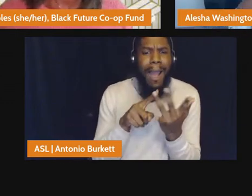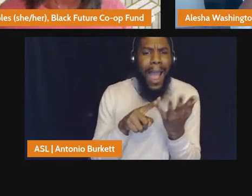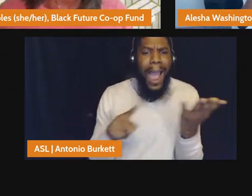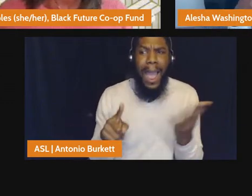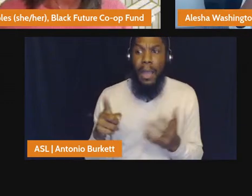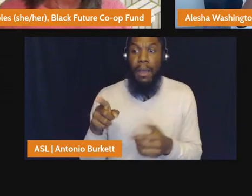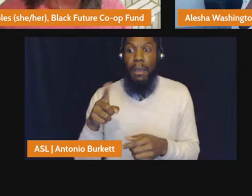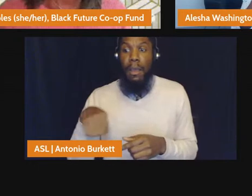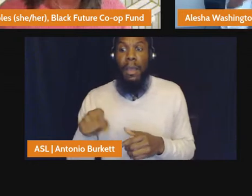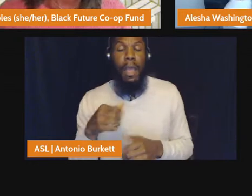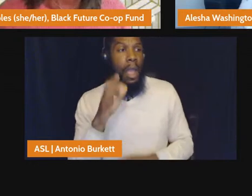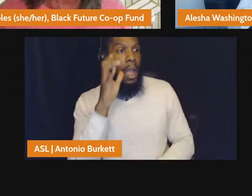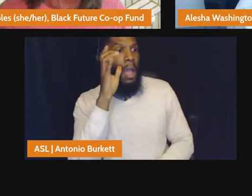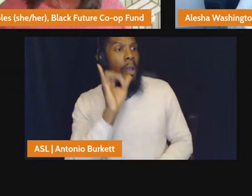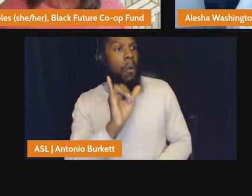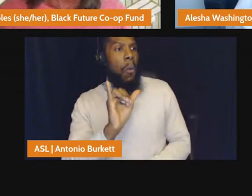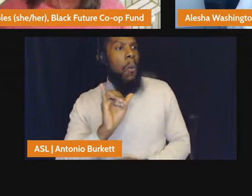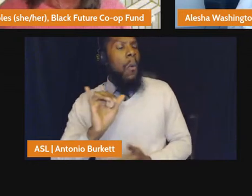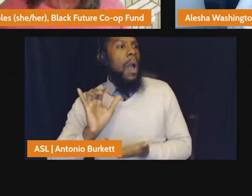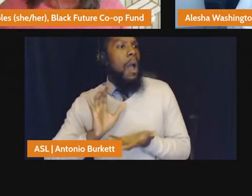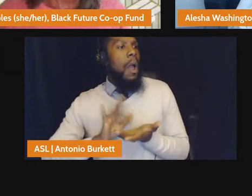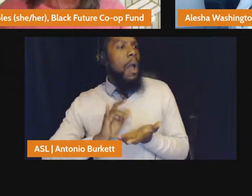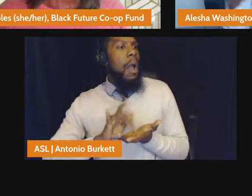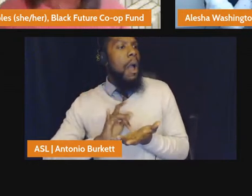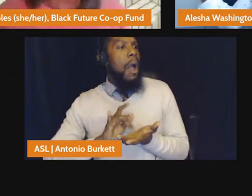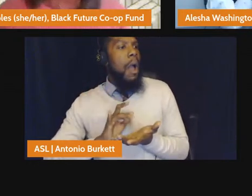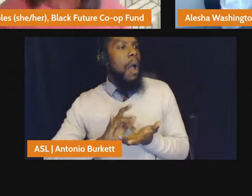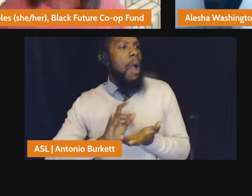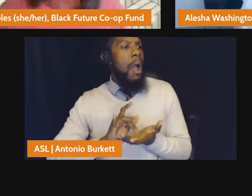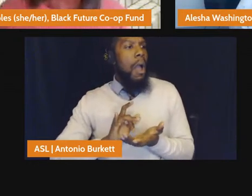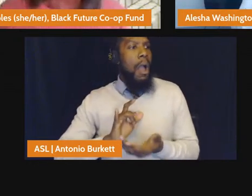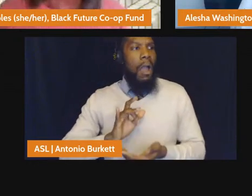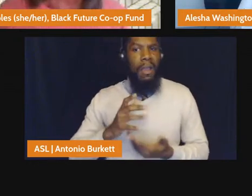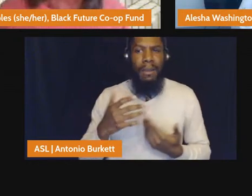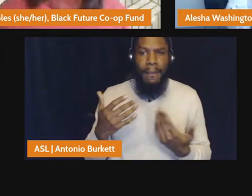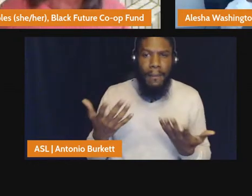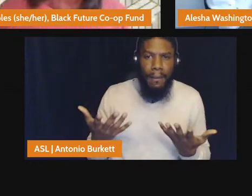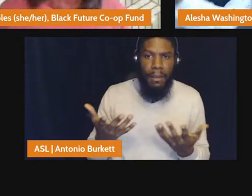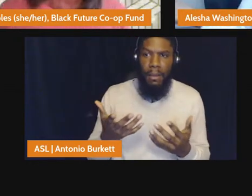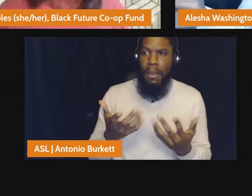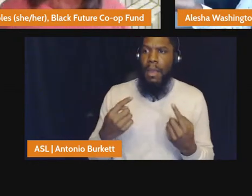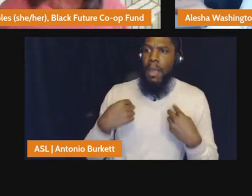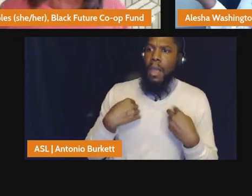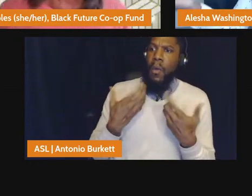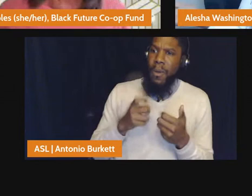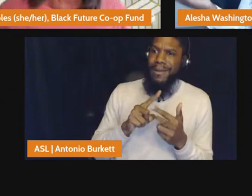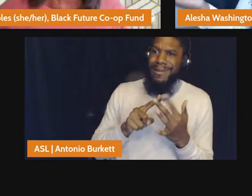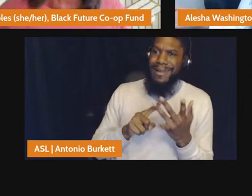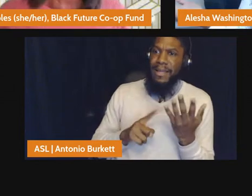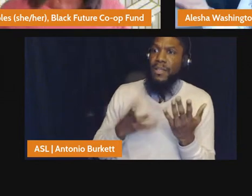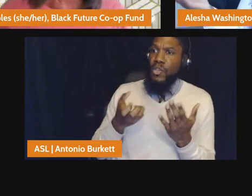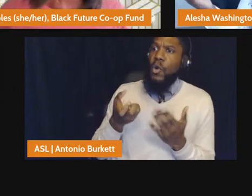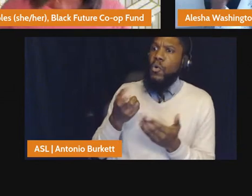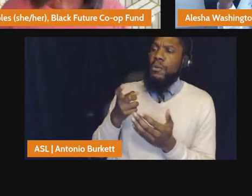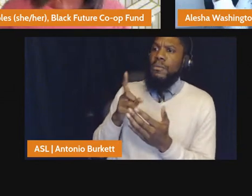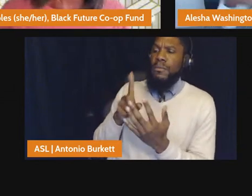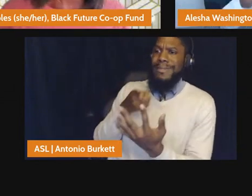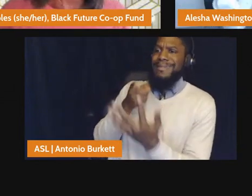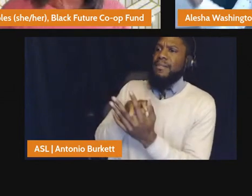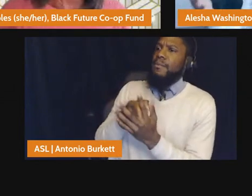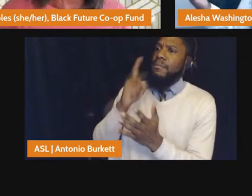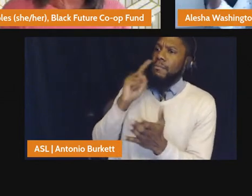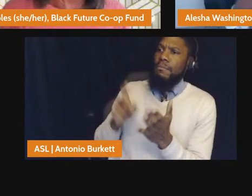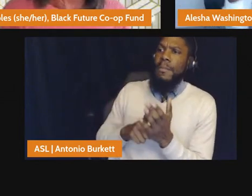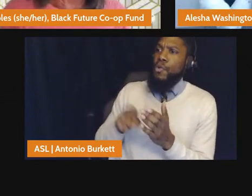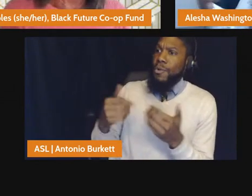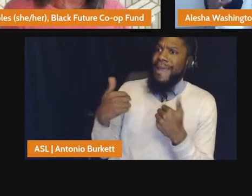if it's not your experience. I want those things. So I want you to recognize that I don't have those things the way that you have them. And then